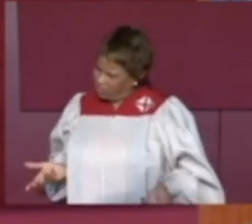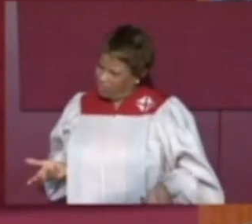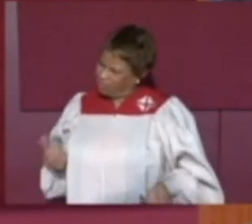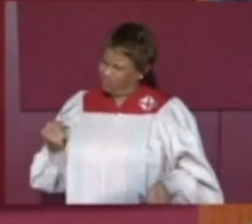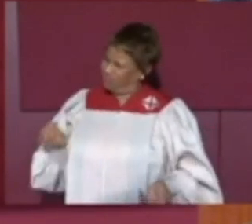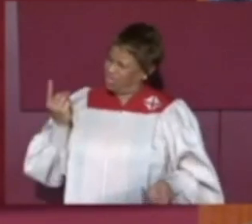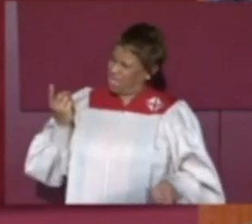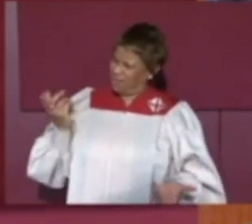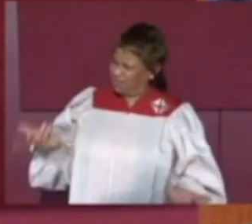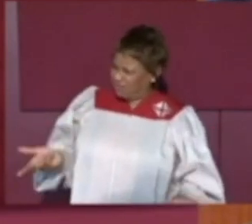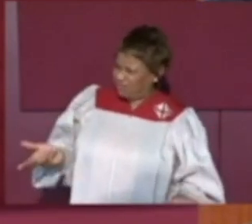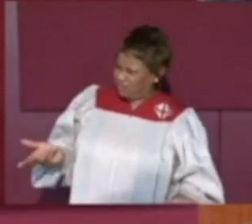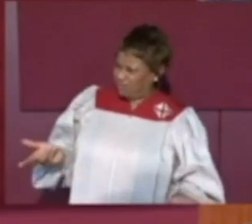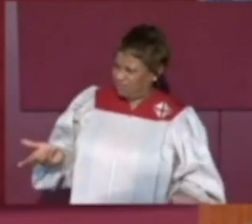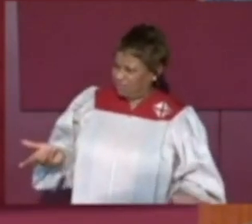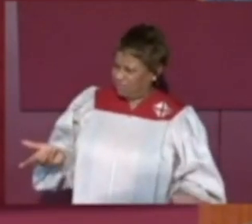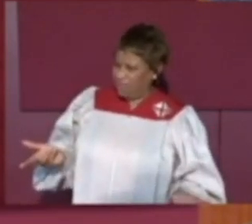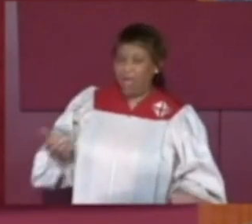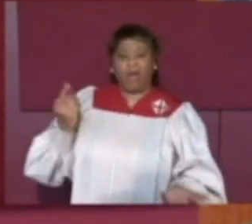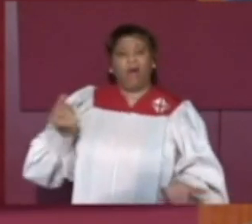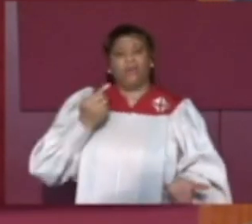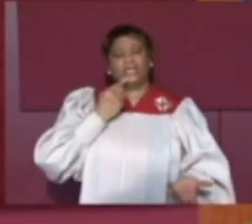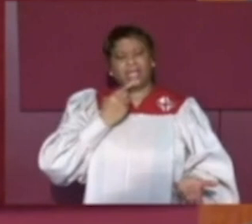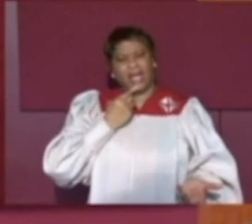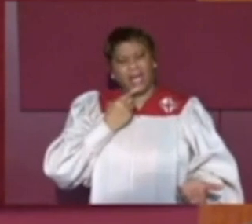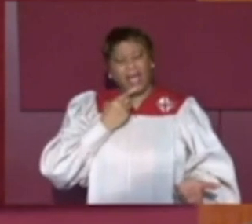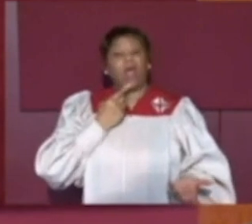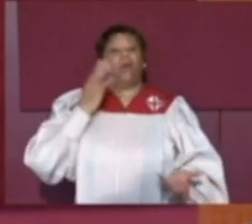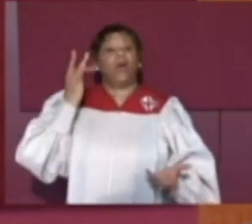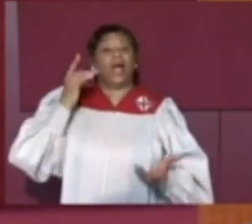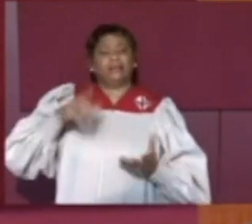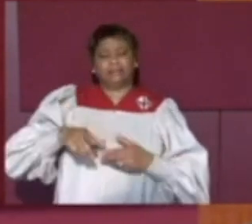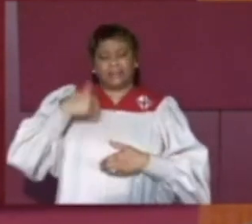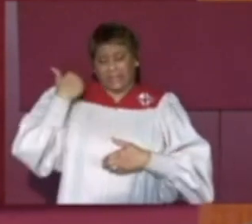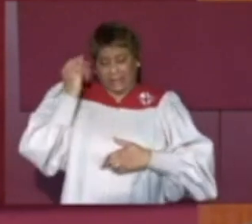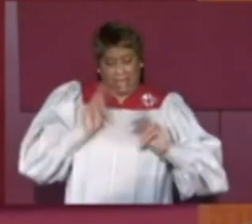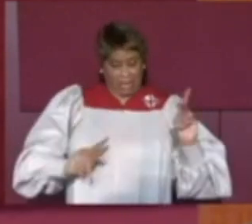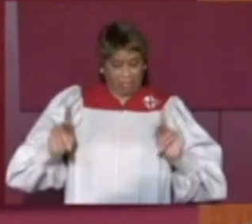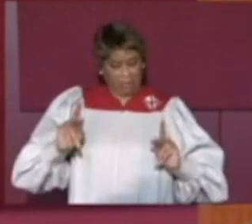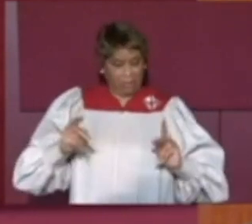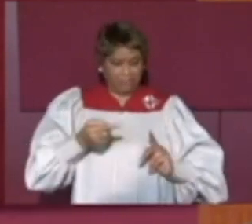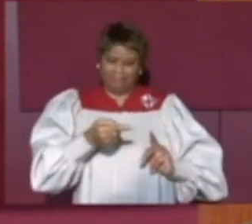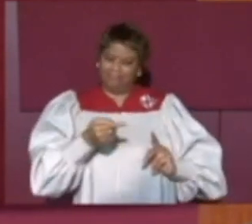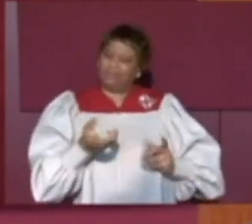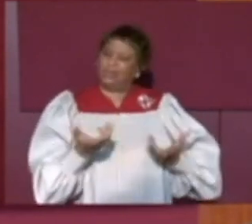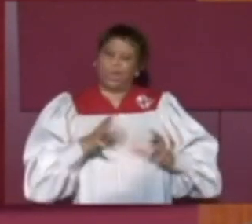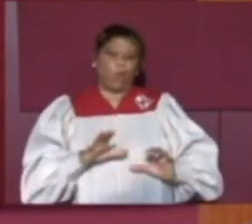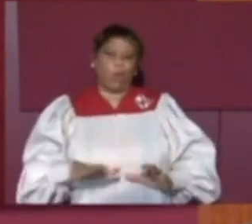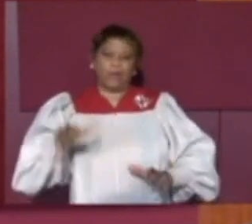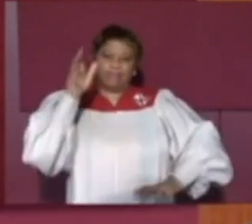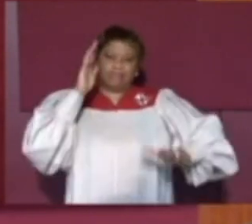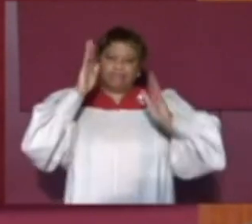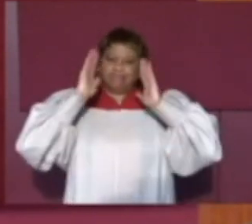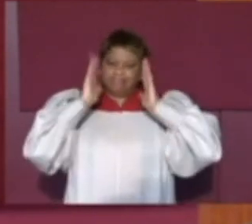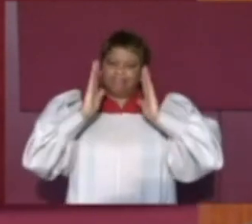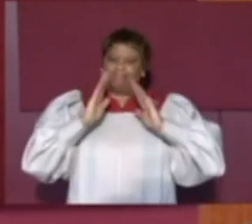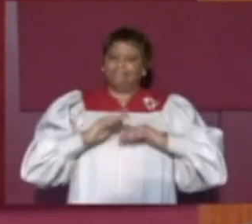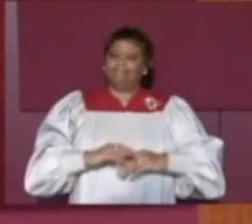I don't know how you work with young people. And they would always follow it up with, because young people just don't want to listen.